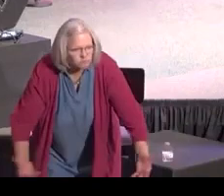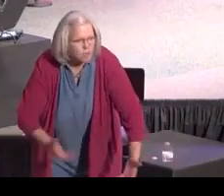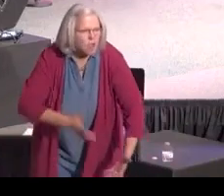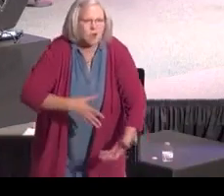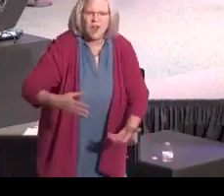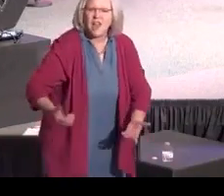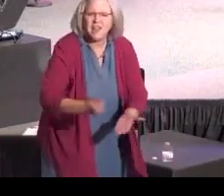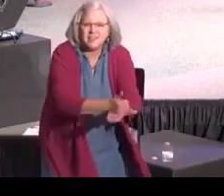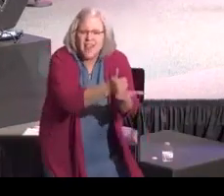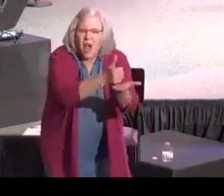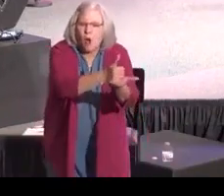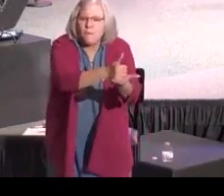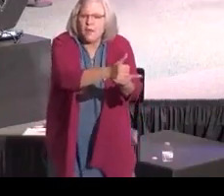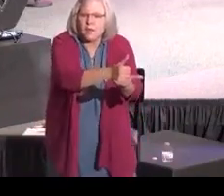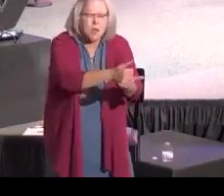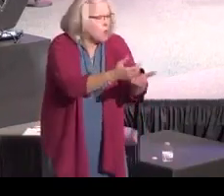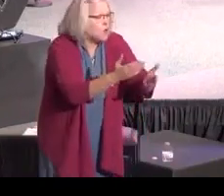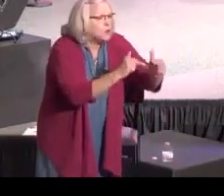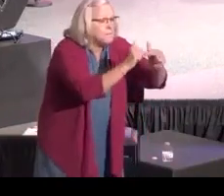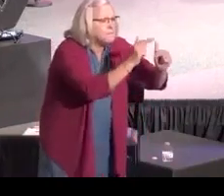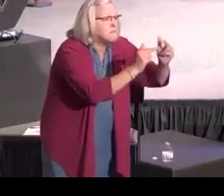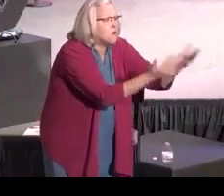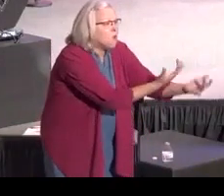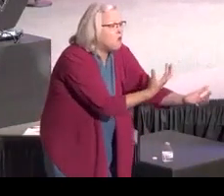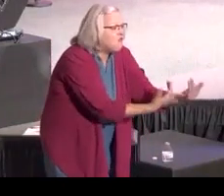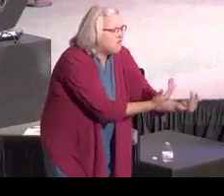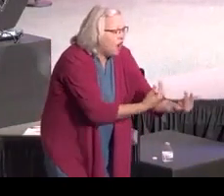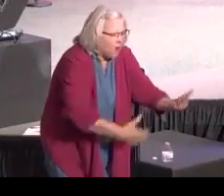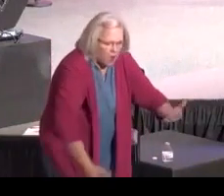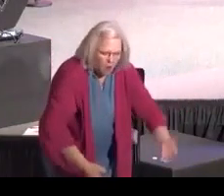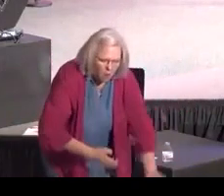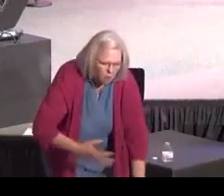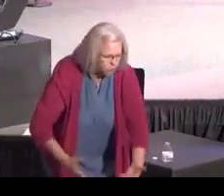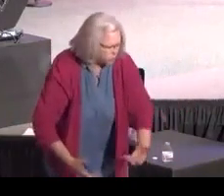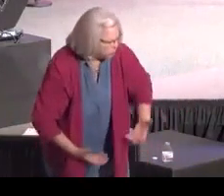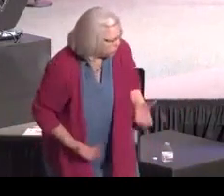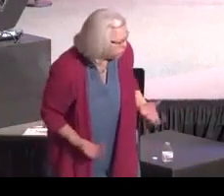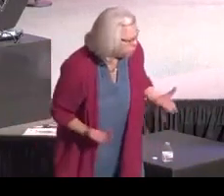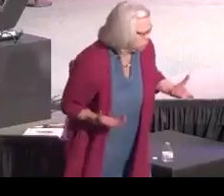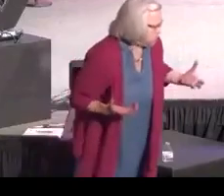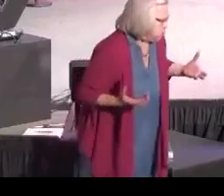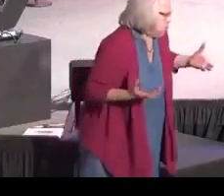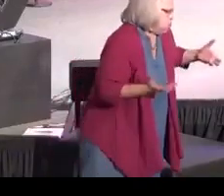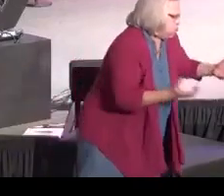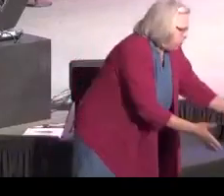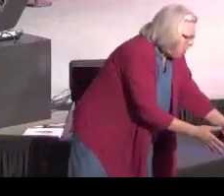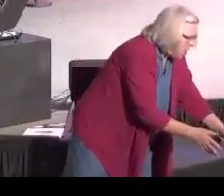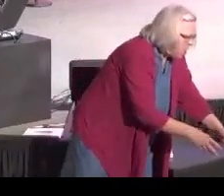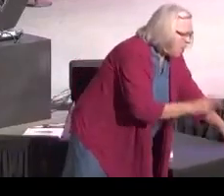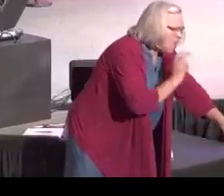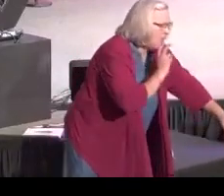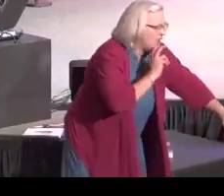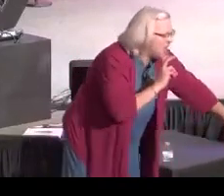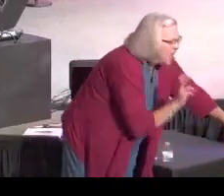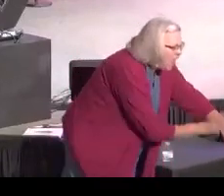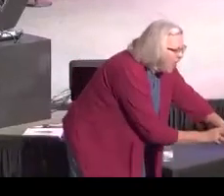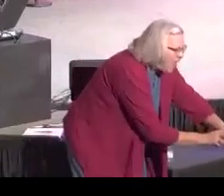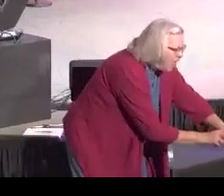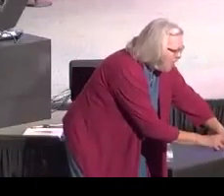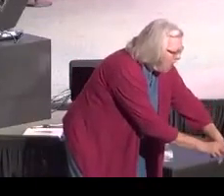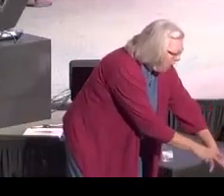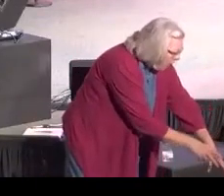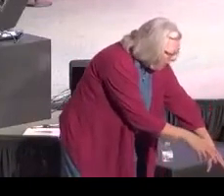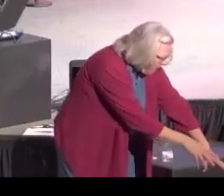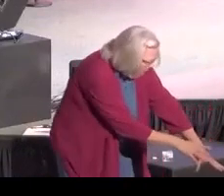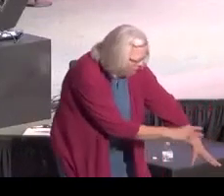prayer. He's out there helping them build this fire. And as he put it on the fire, a viper, driven out by